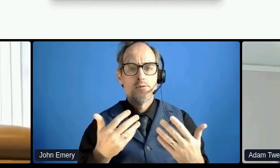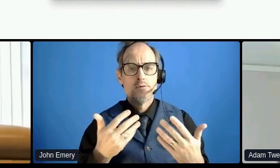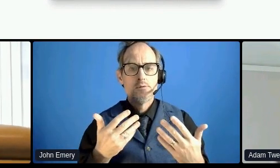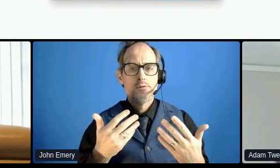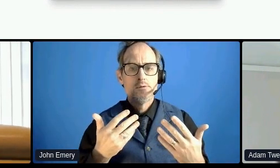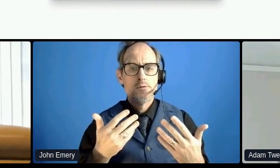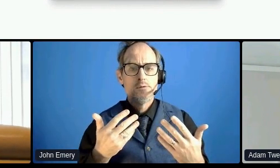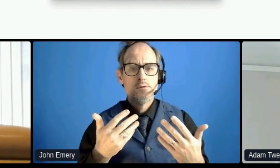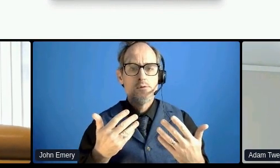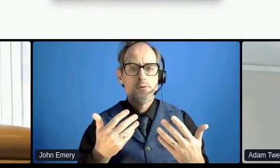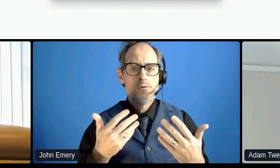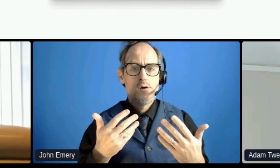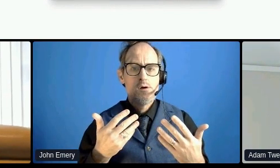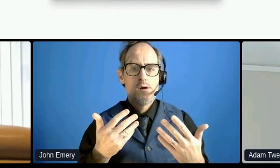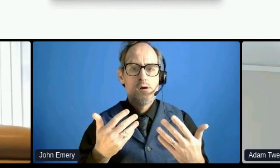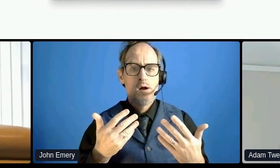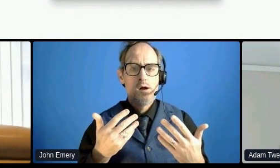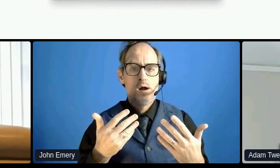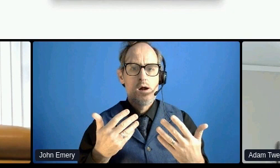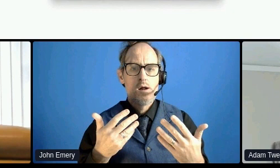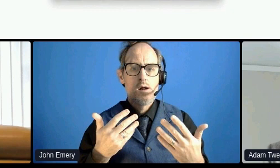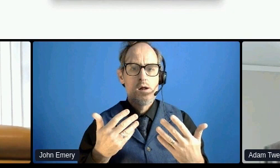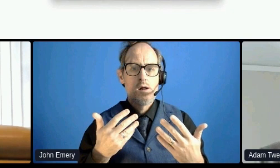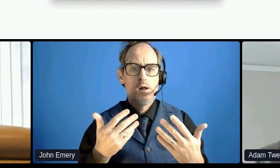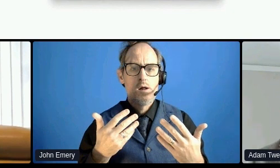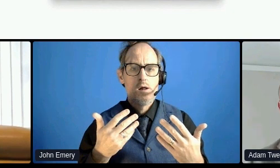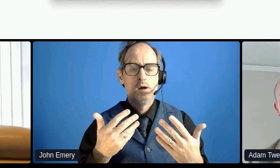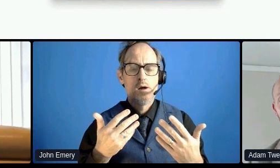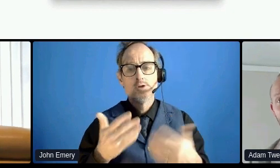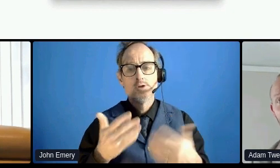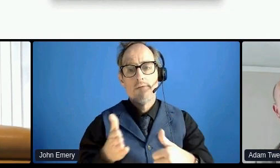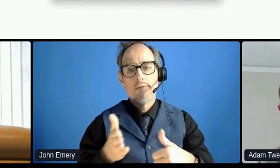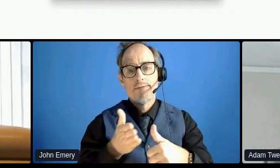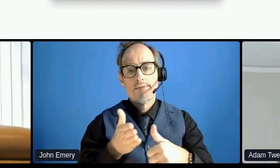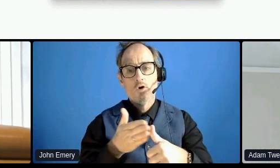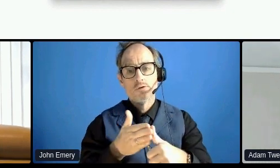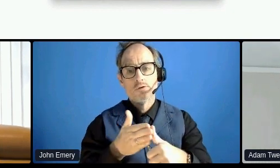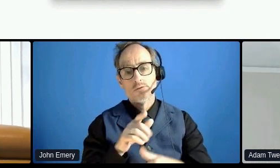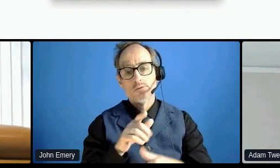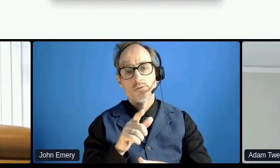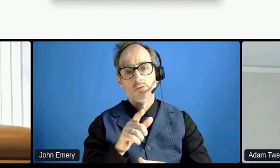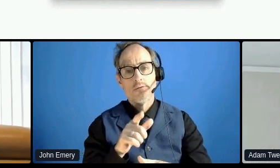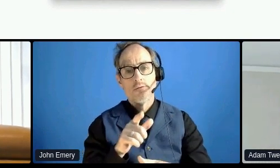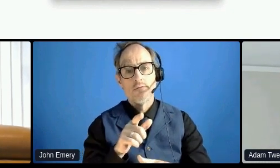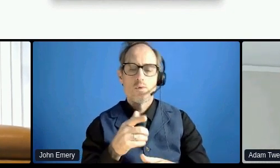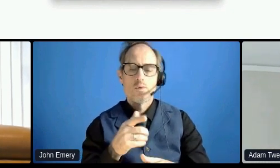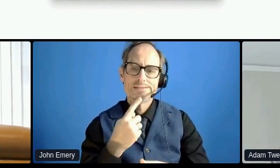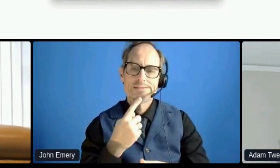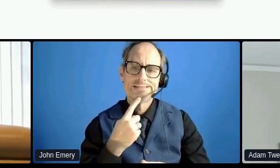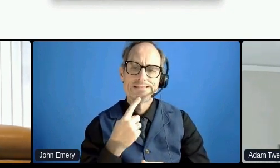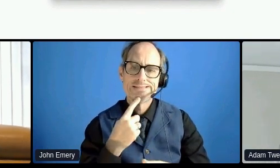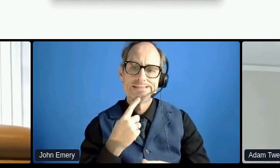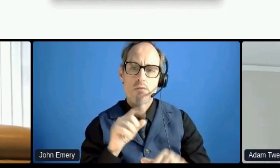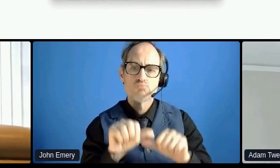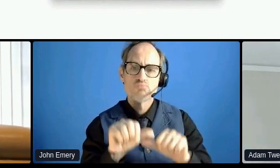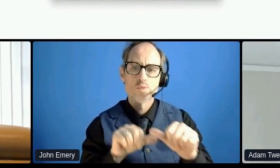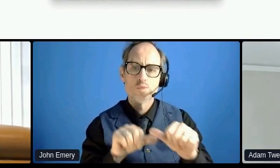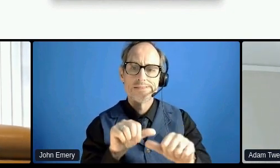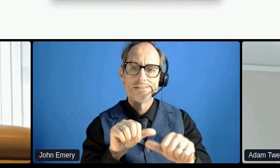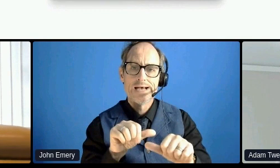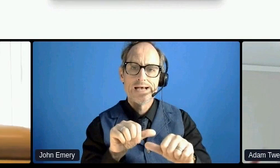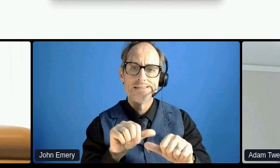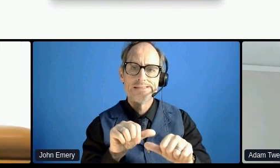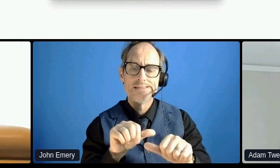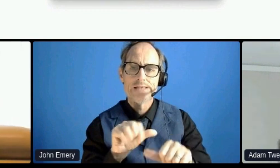the levels. So the first one that we, as I said, each process has